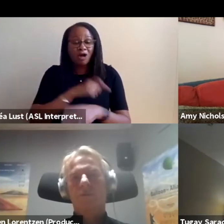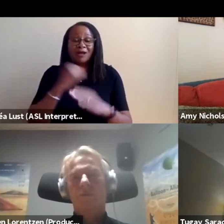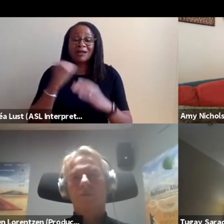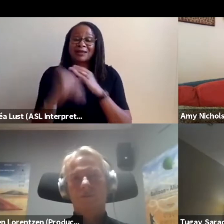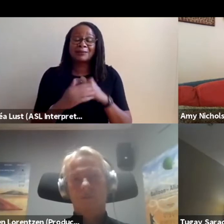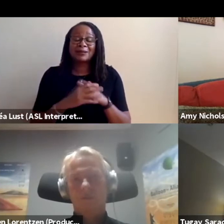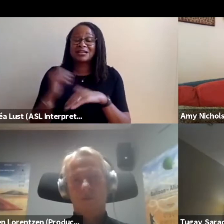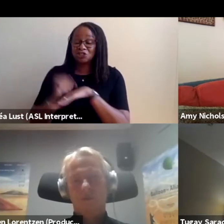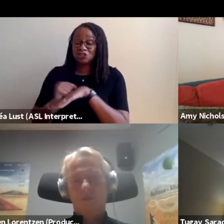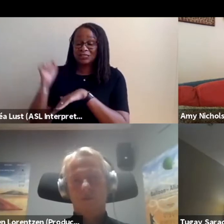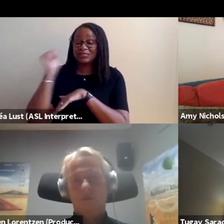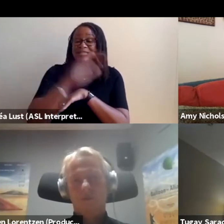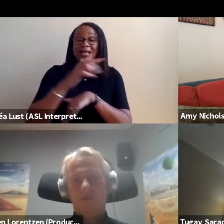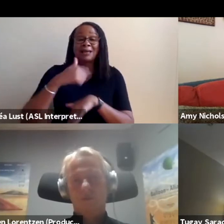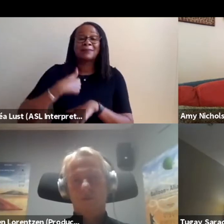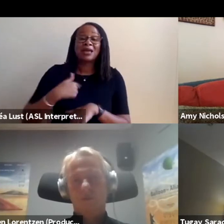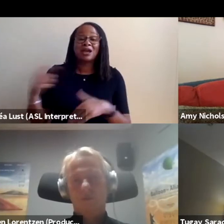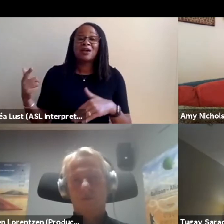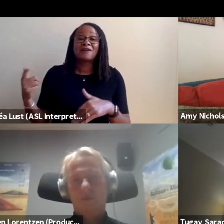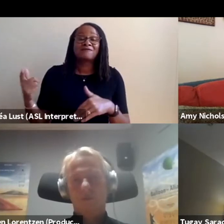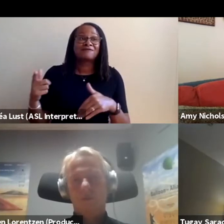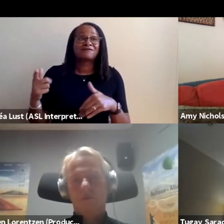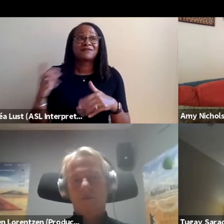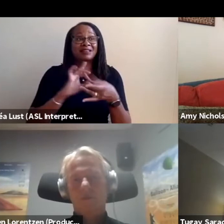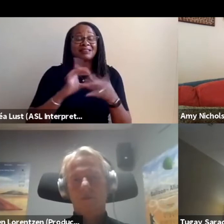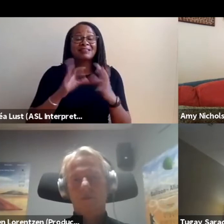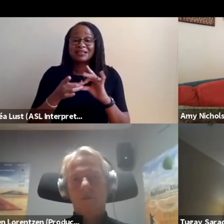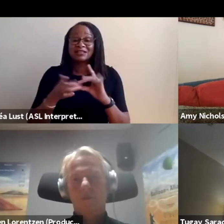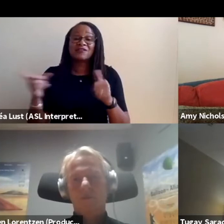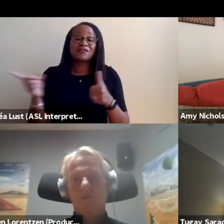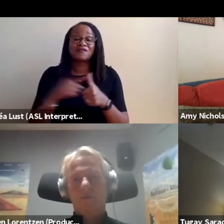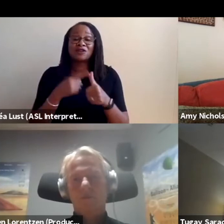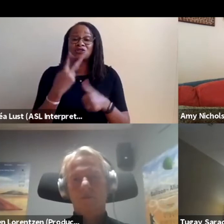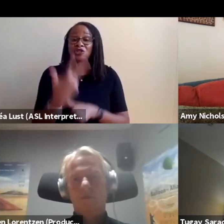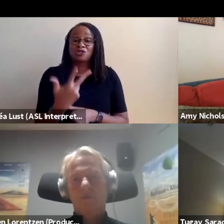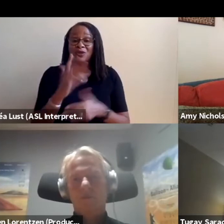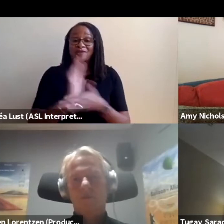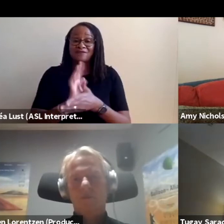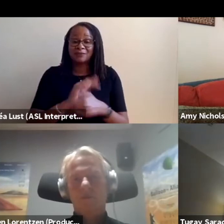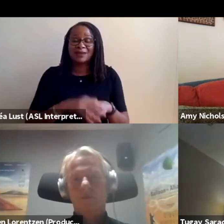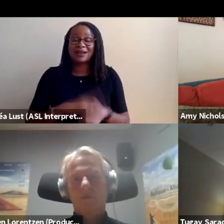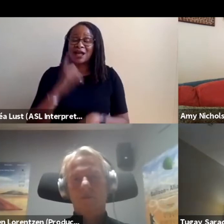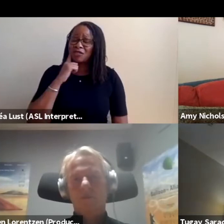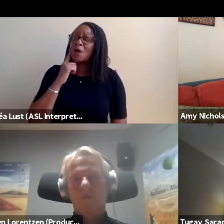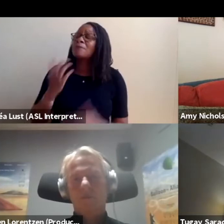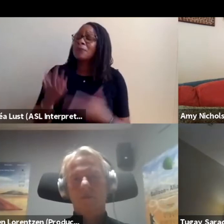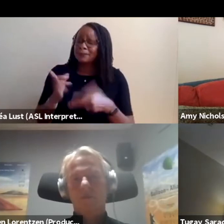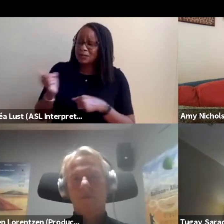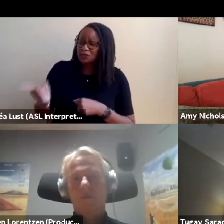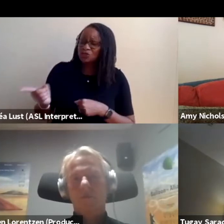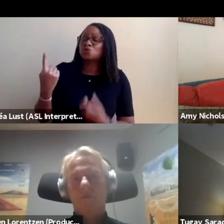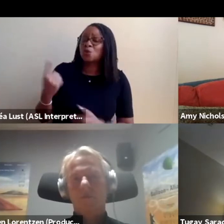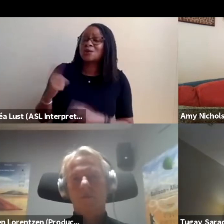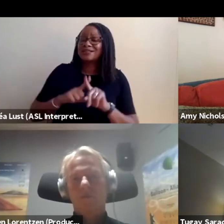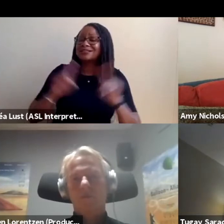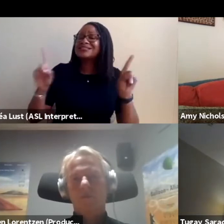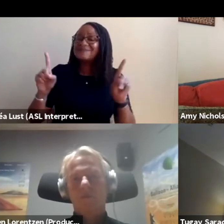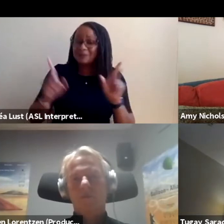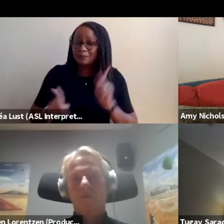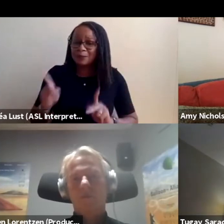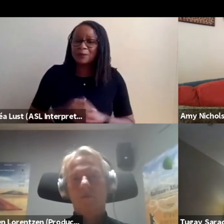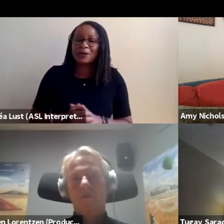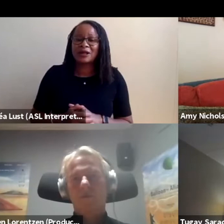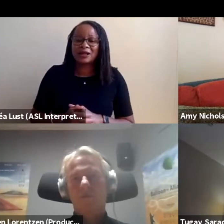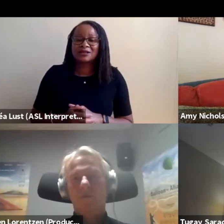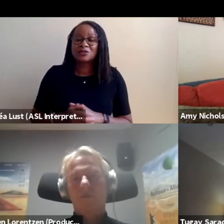her links from her first 3 films. And I thought, okay, maybe she can be one of the different. Yeah, she makes